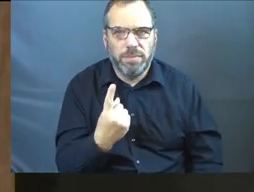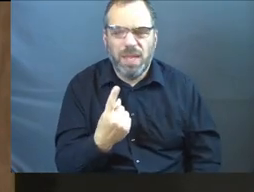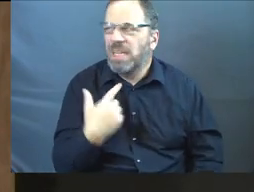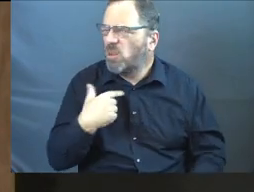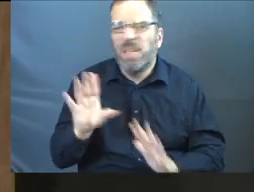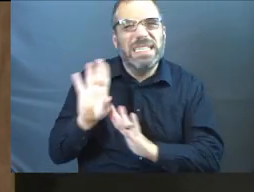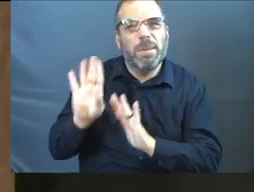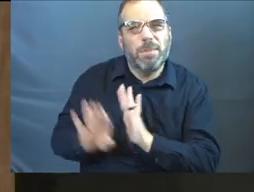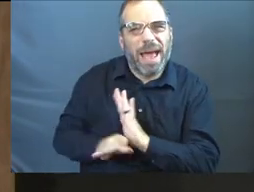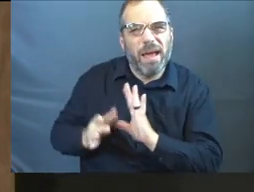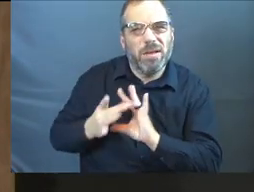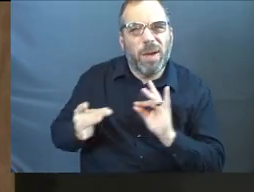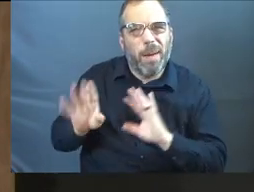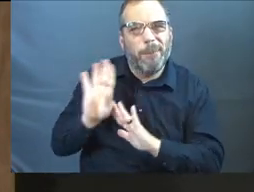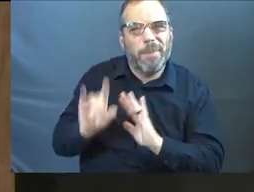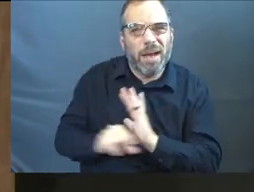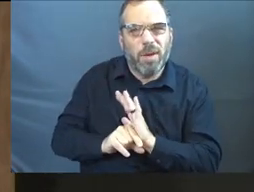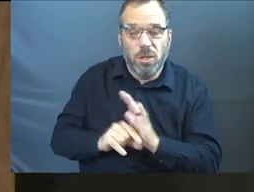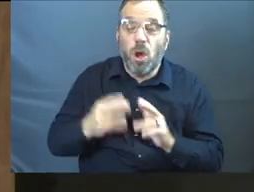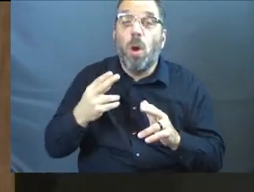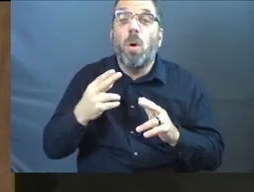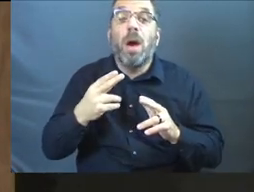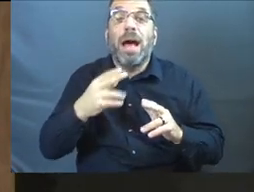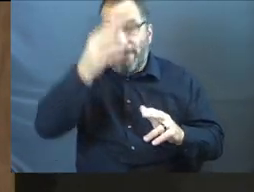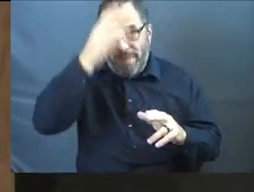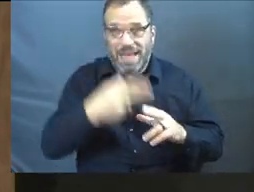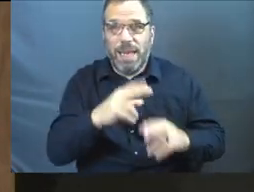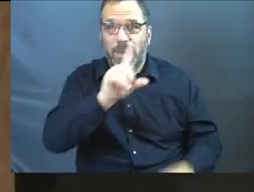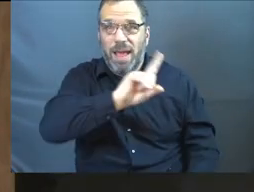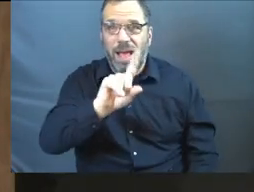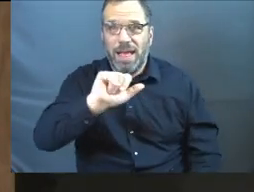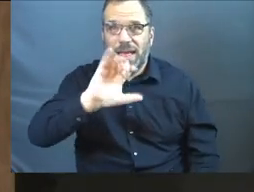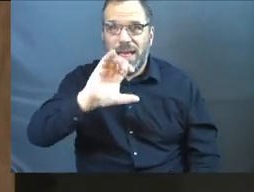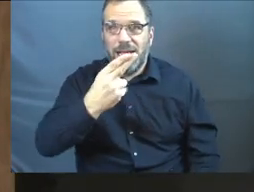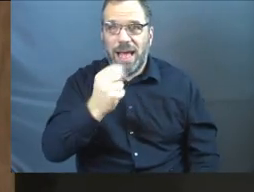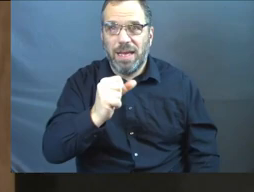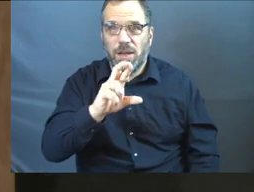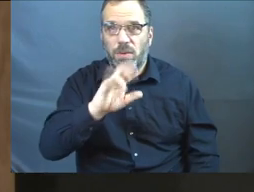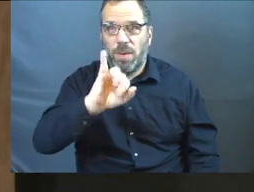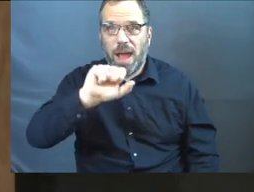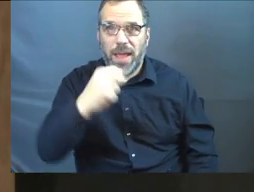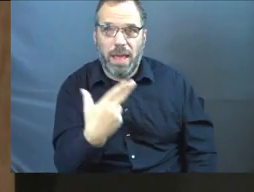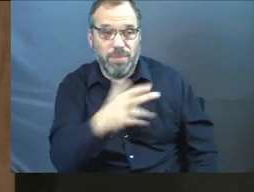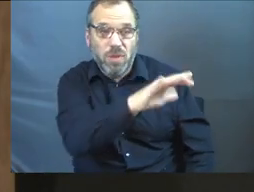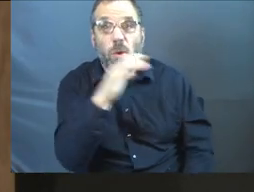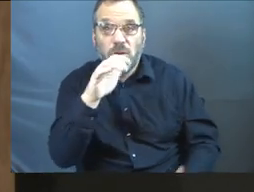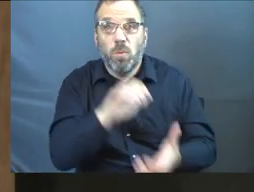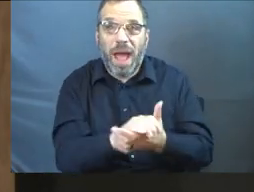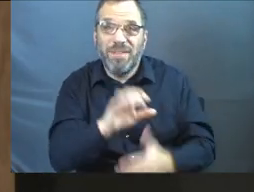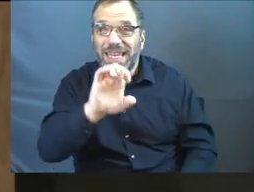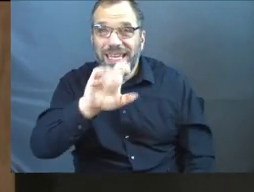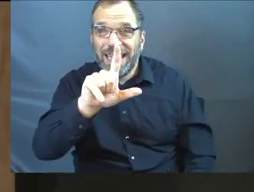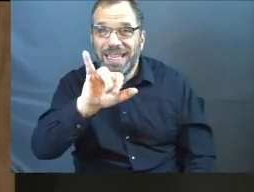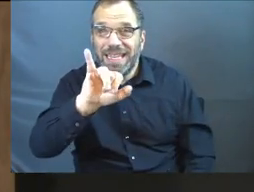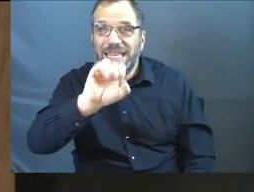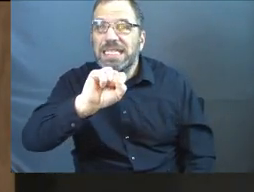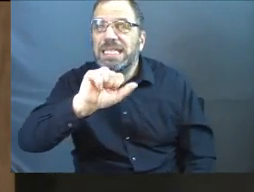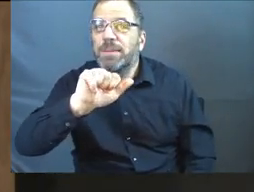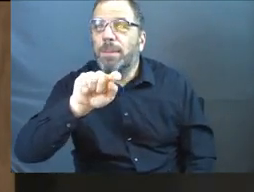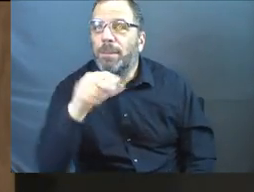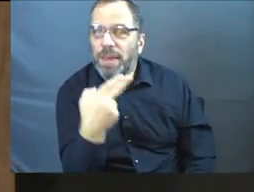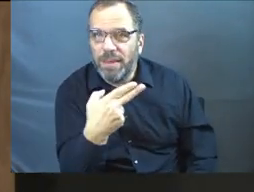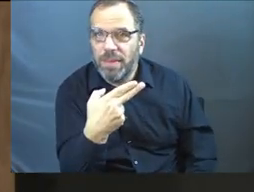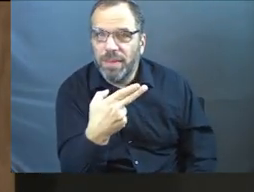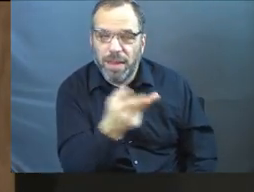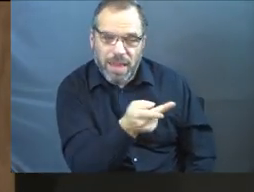bit of background on this. So we're going to talk about a guy named Zechariah. Everybody say Zechariah. So Zach and his wife Elizabeth, and we're talking about them